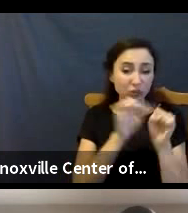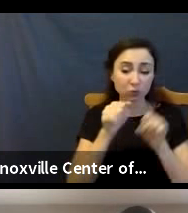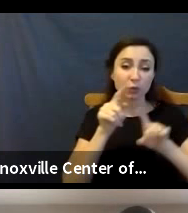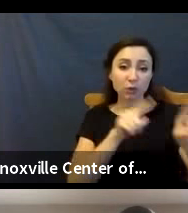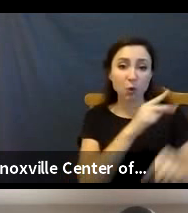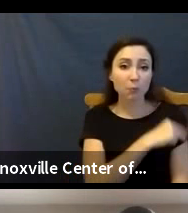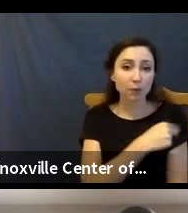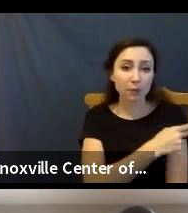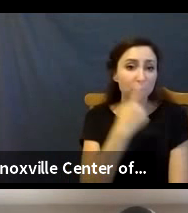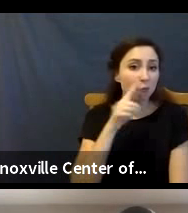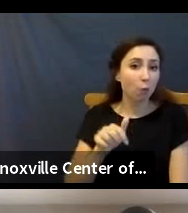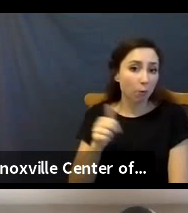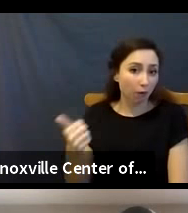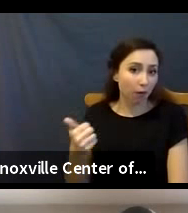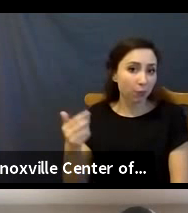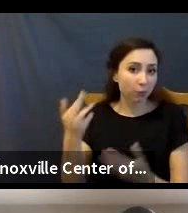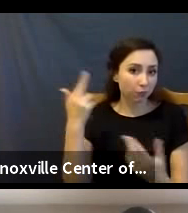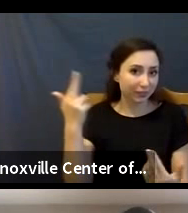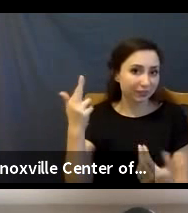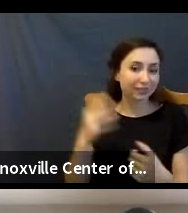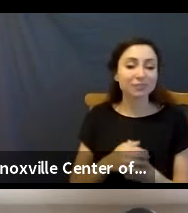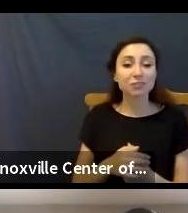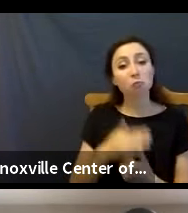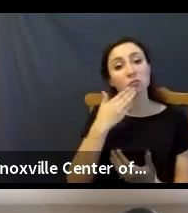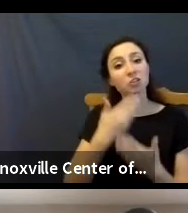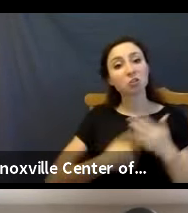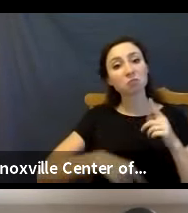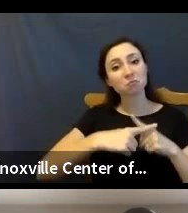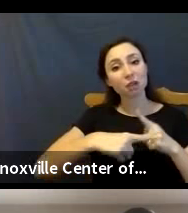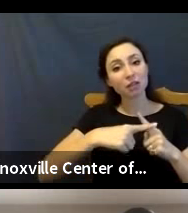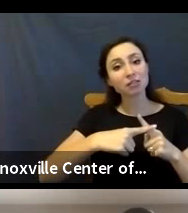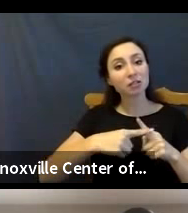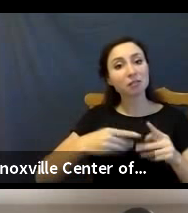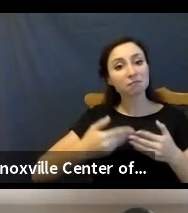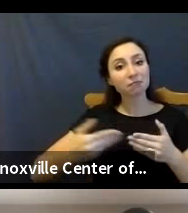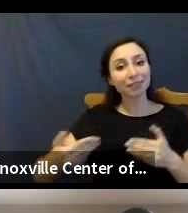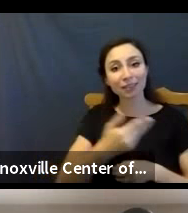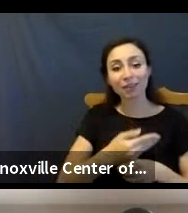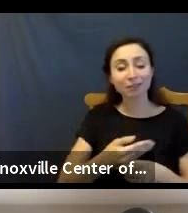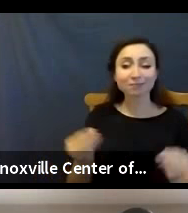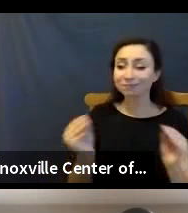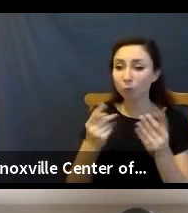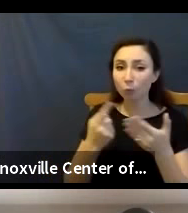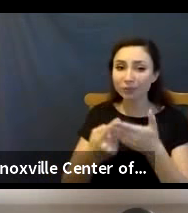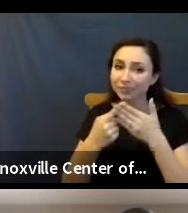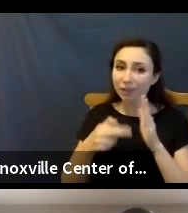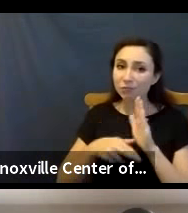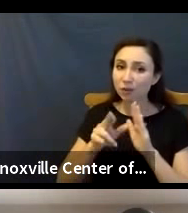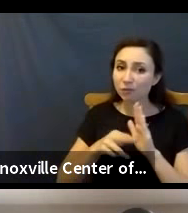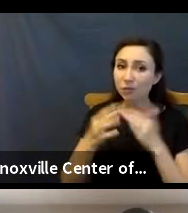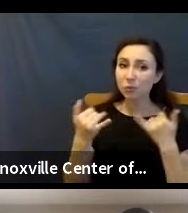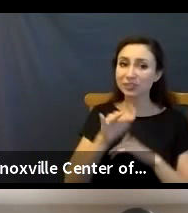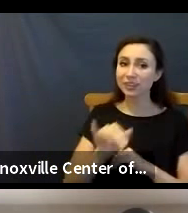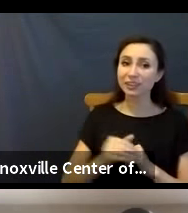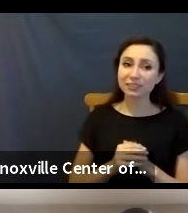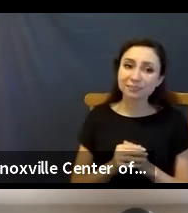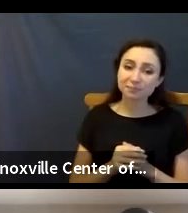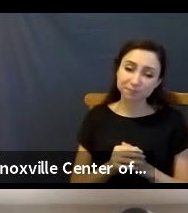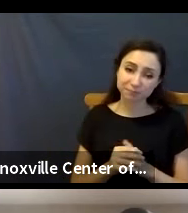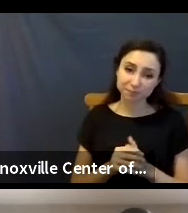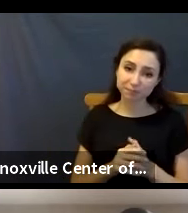of good optimistic news there. Any other discussions, points to go over this evening?